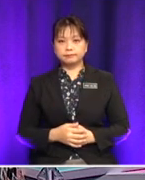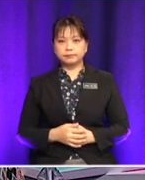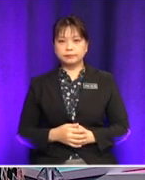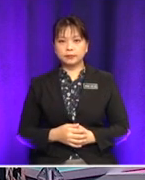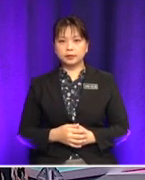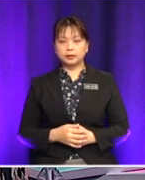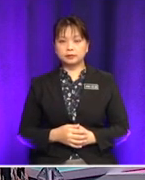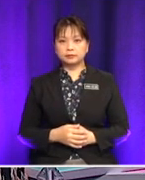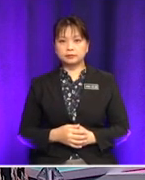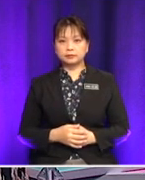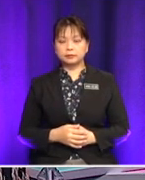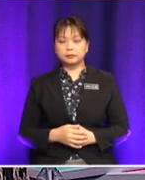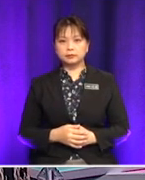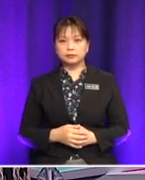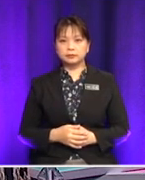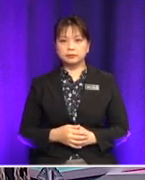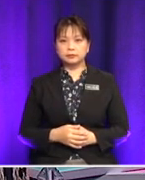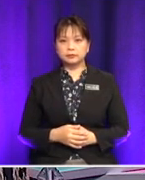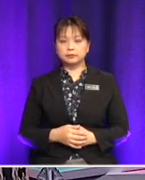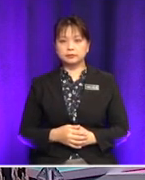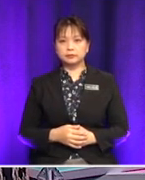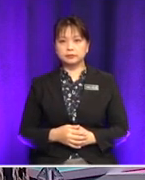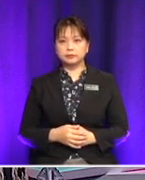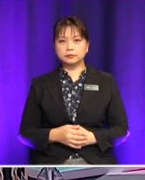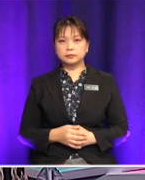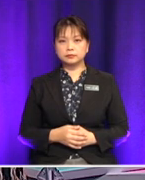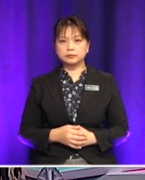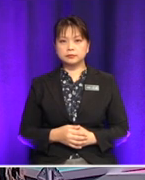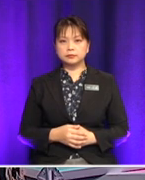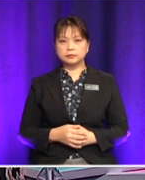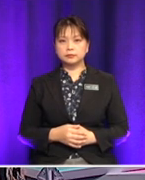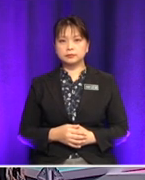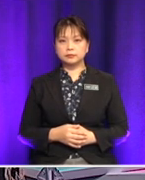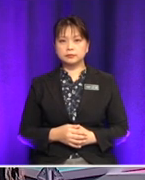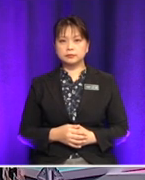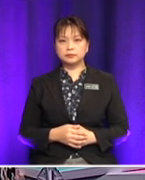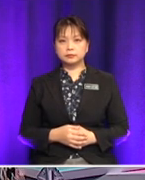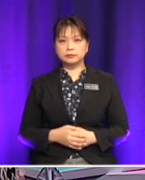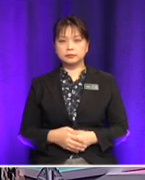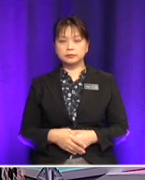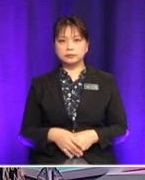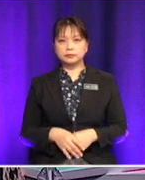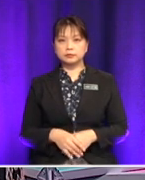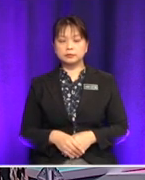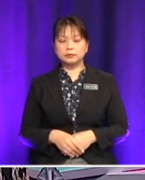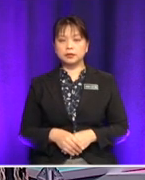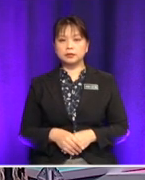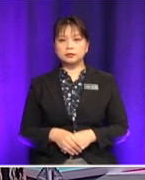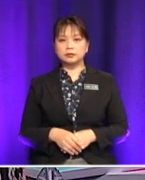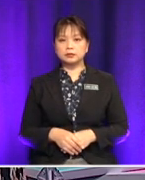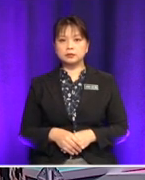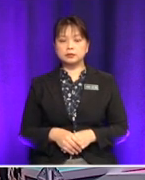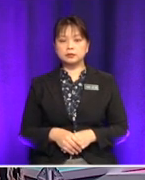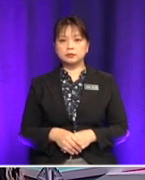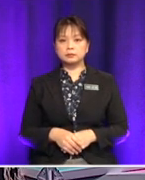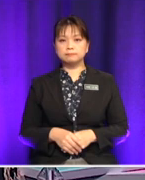first round, the same thing that I've mentioned earlier. The first round. And last but not least will be the second round, which is the most important part for you to